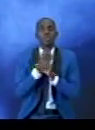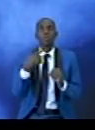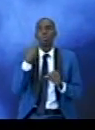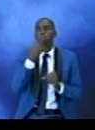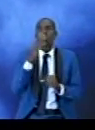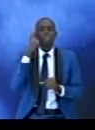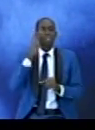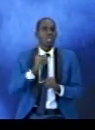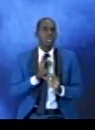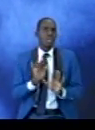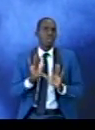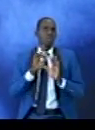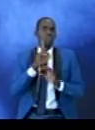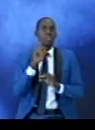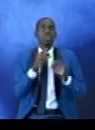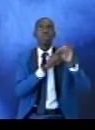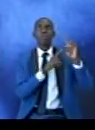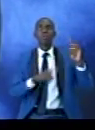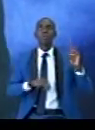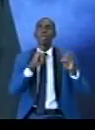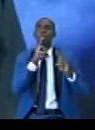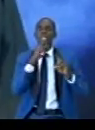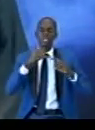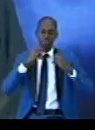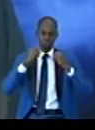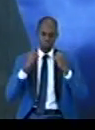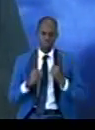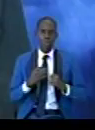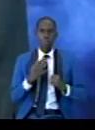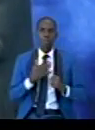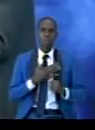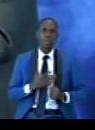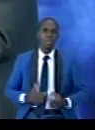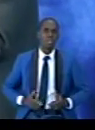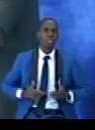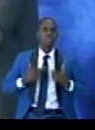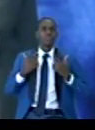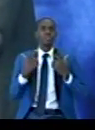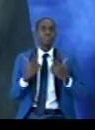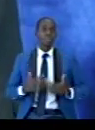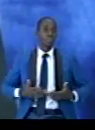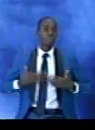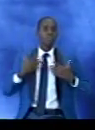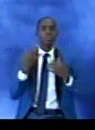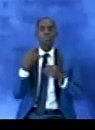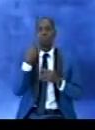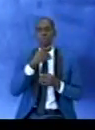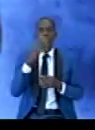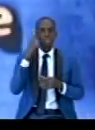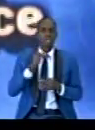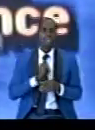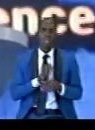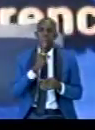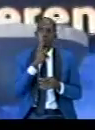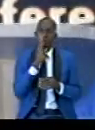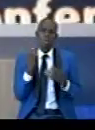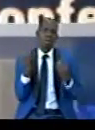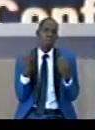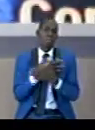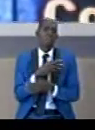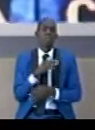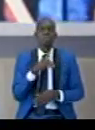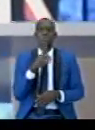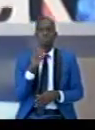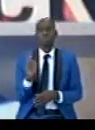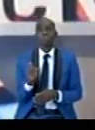the strength of my life. That he is your life. Although you might have been weak before, you came to the